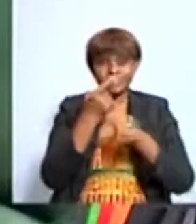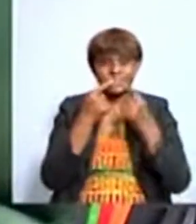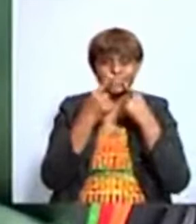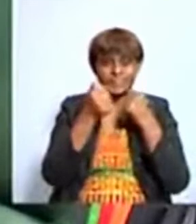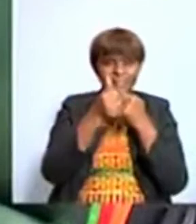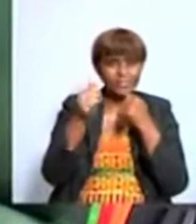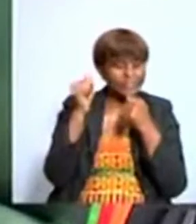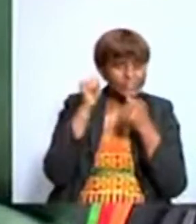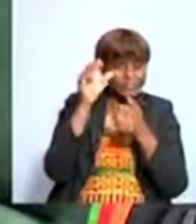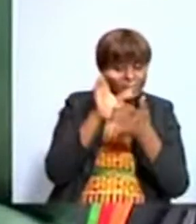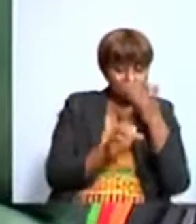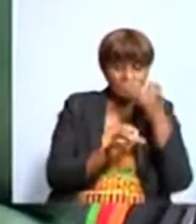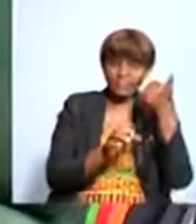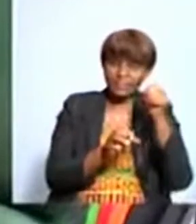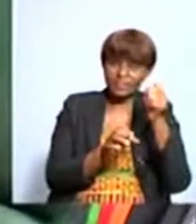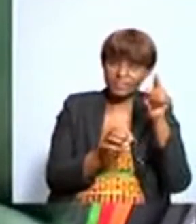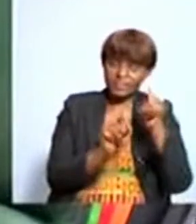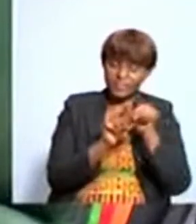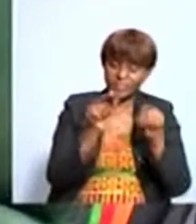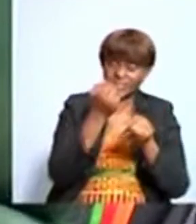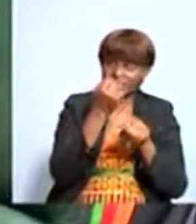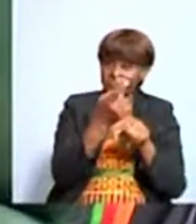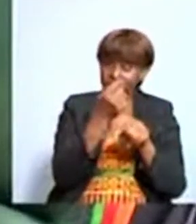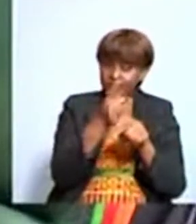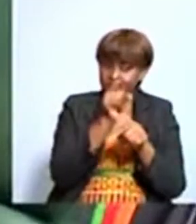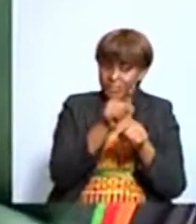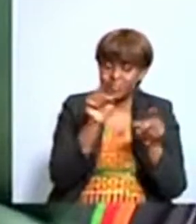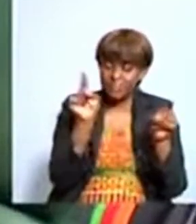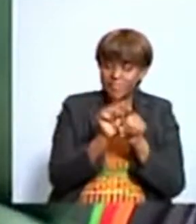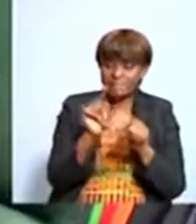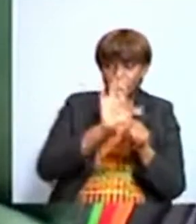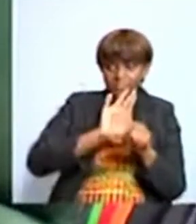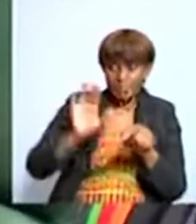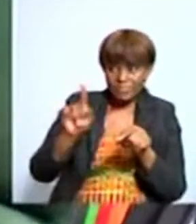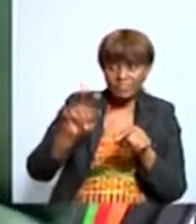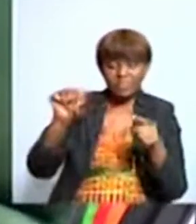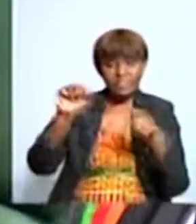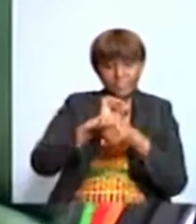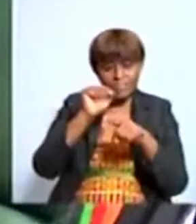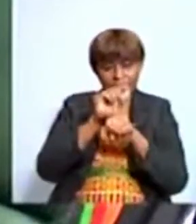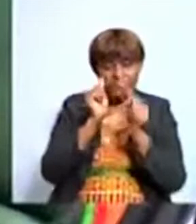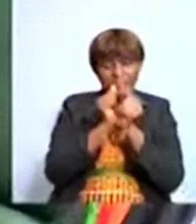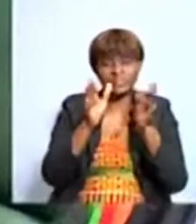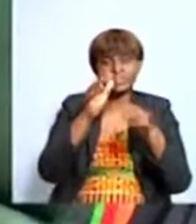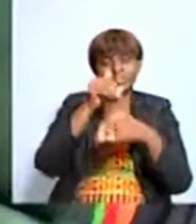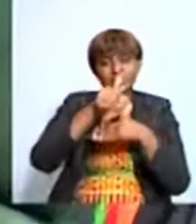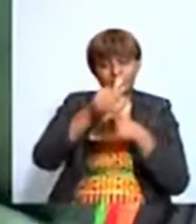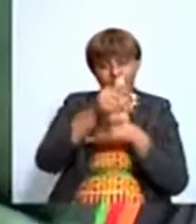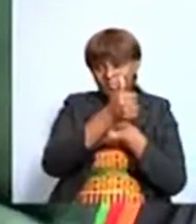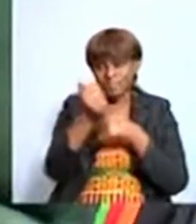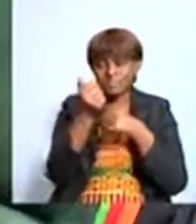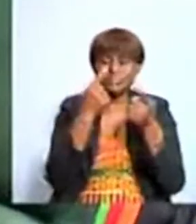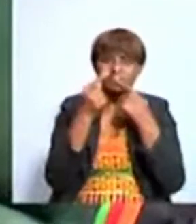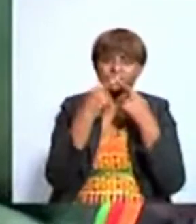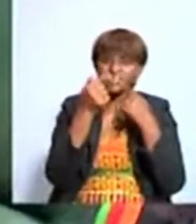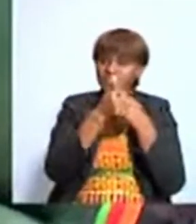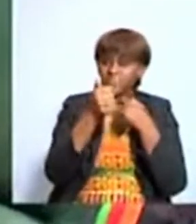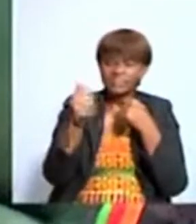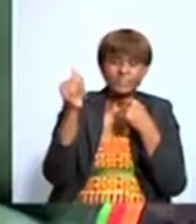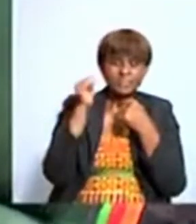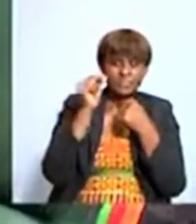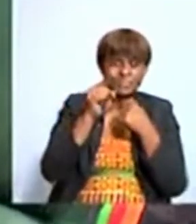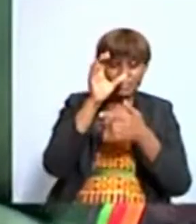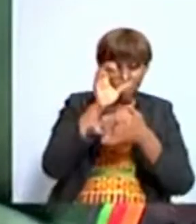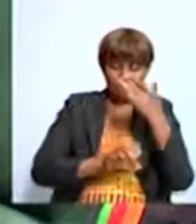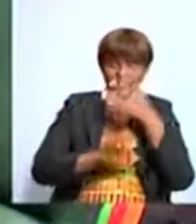objection? Clause 10 is agreed to. Clause 11, Prohibition of practicing without registration. Any debate, any objection?